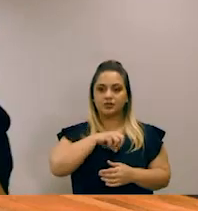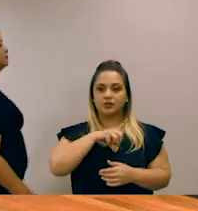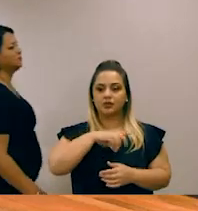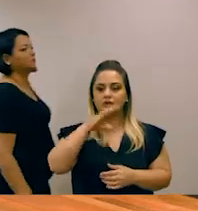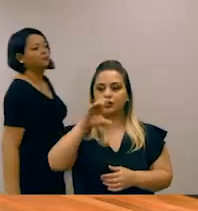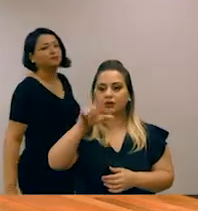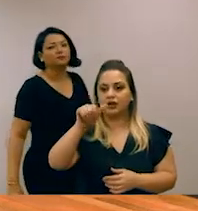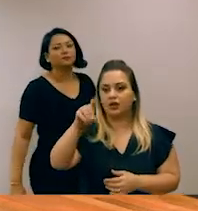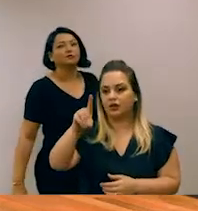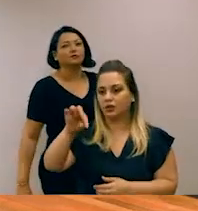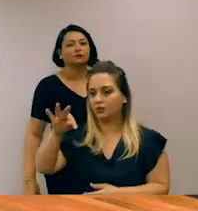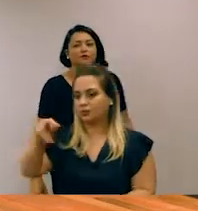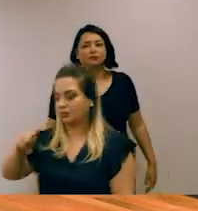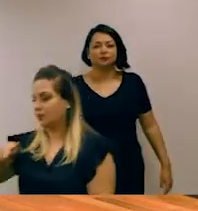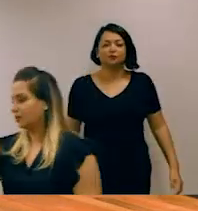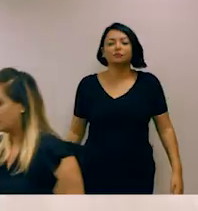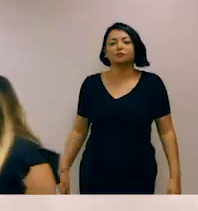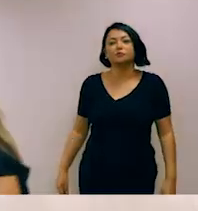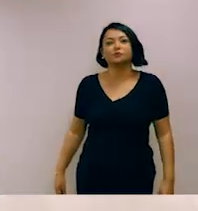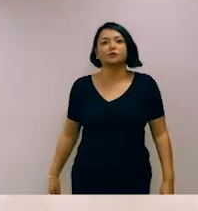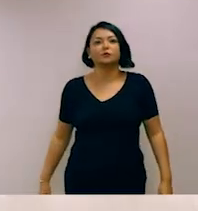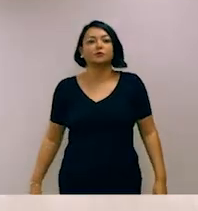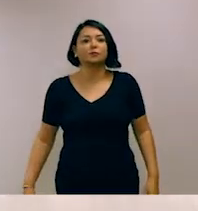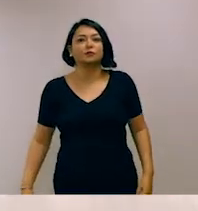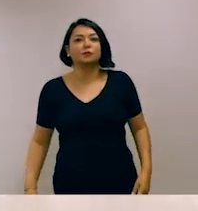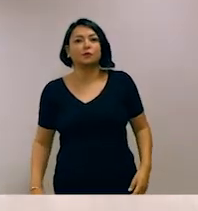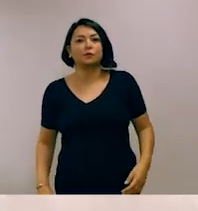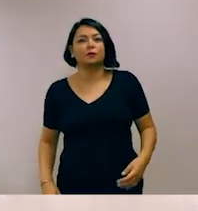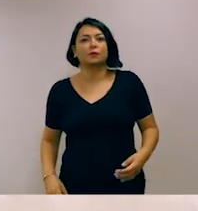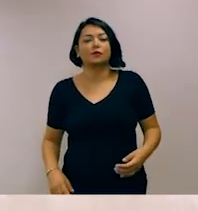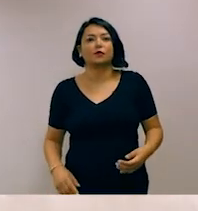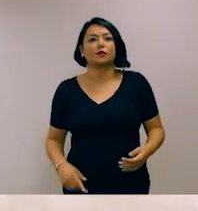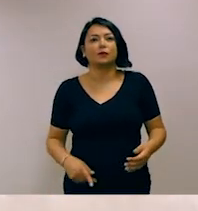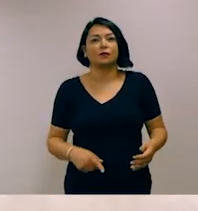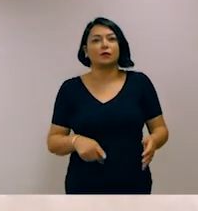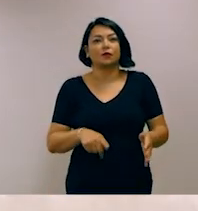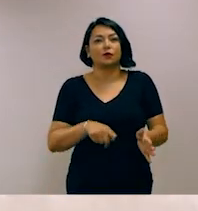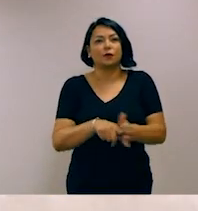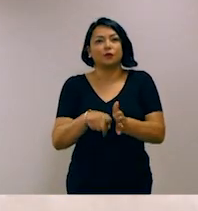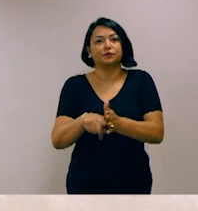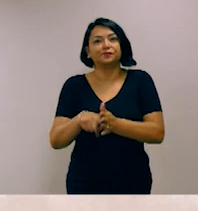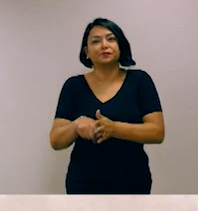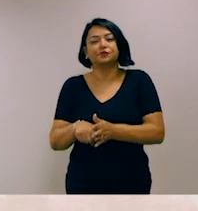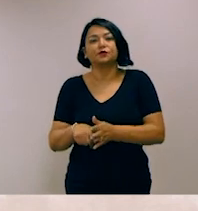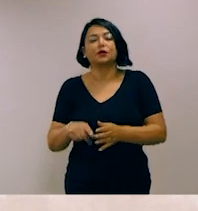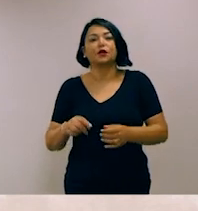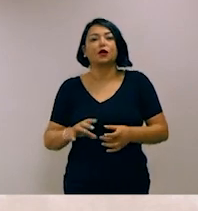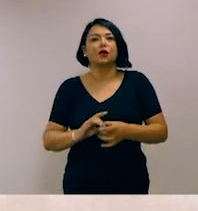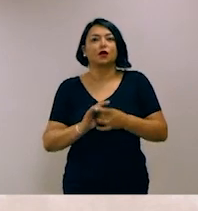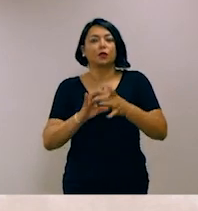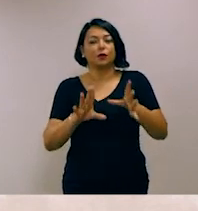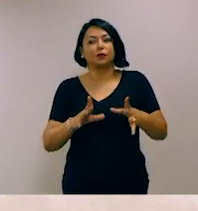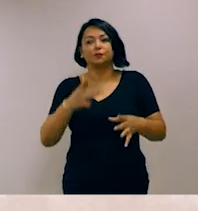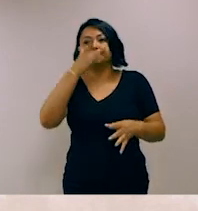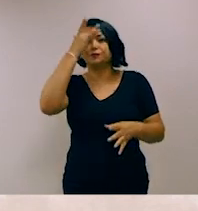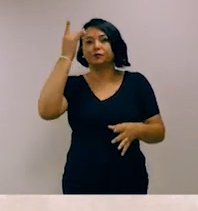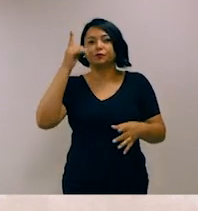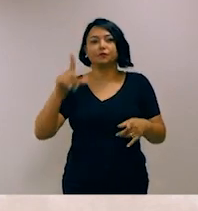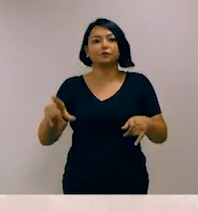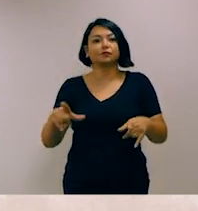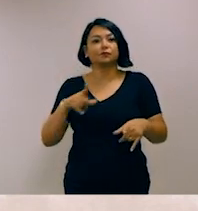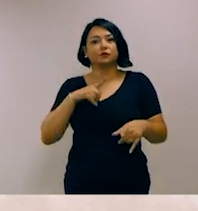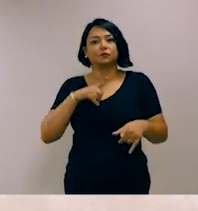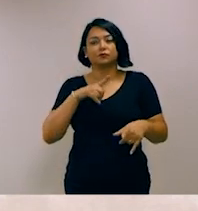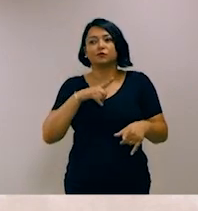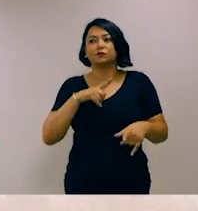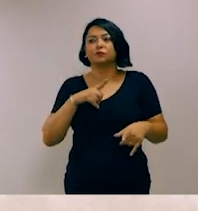climbers. You have cut off the trace of what was done. It is open. It is public.